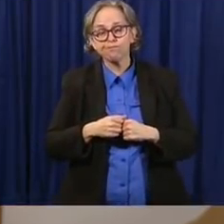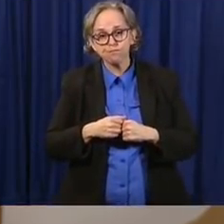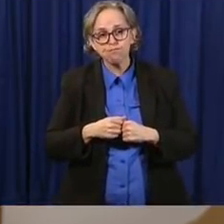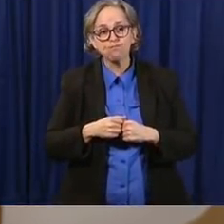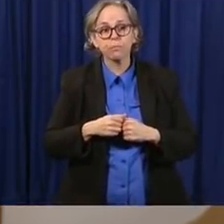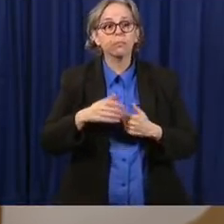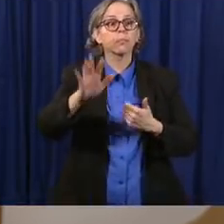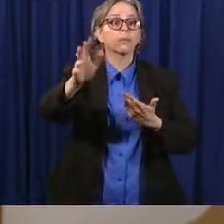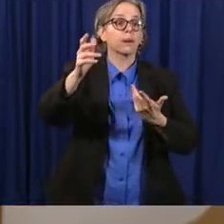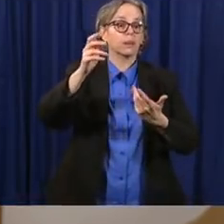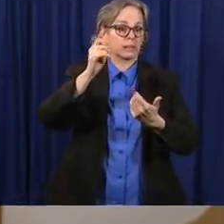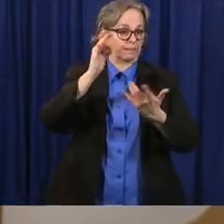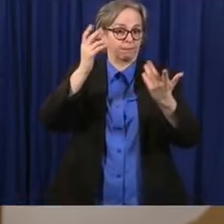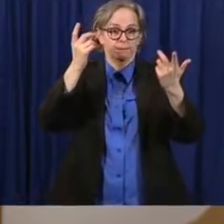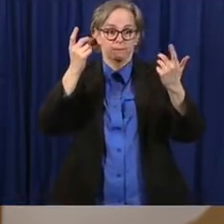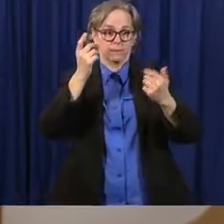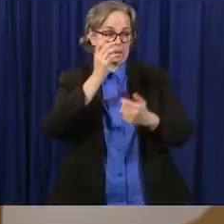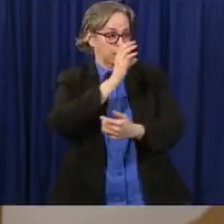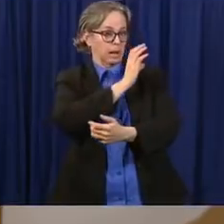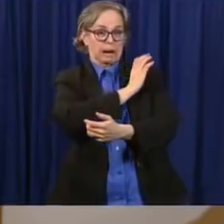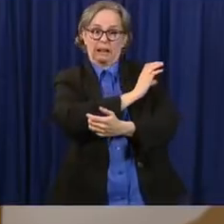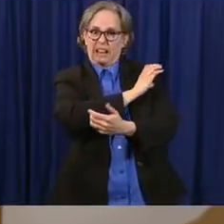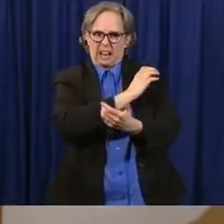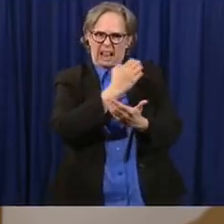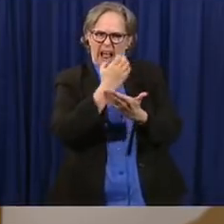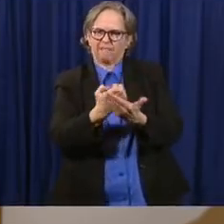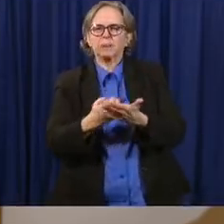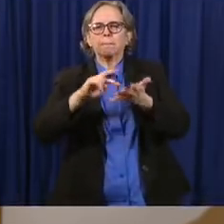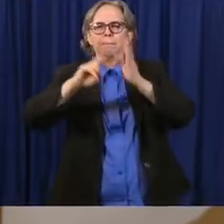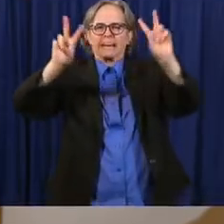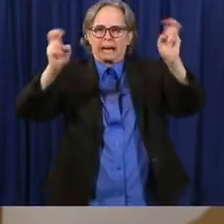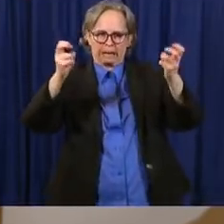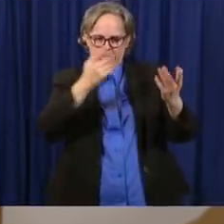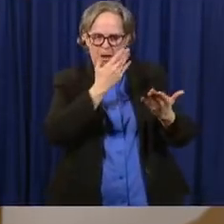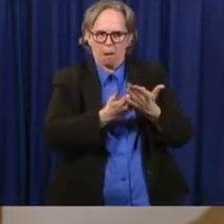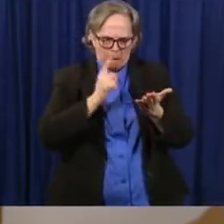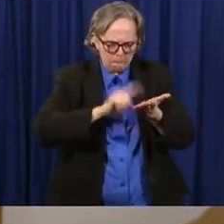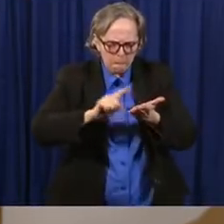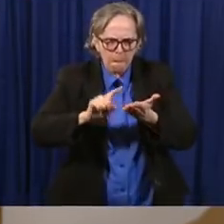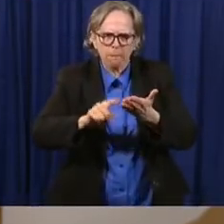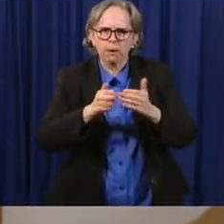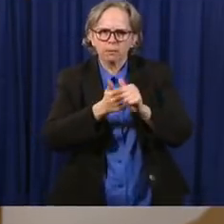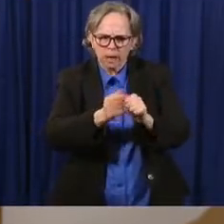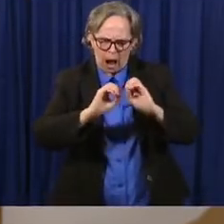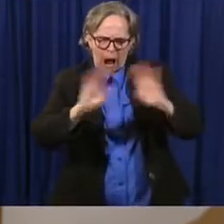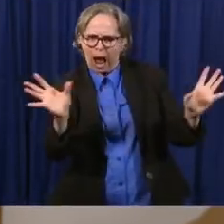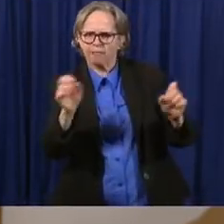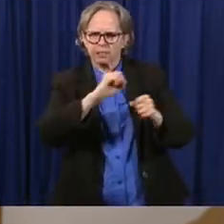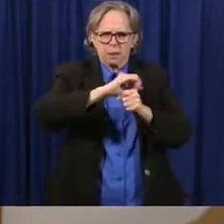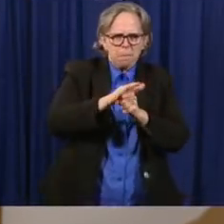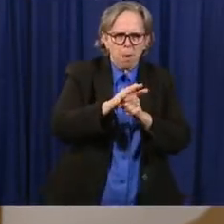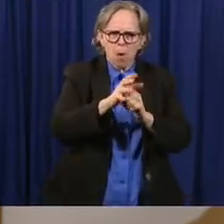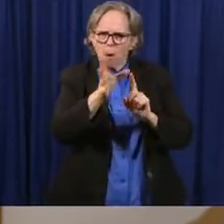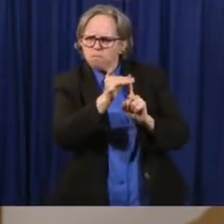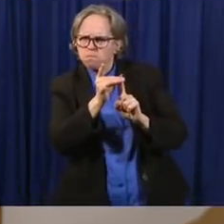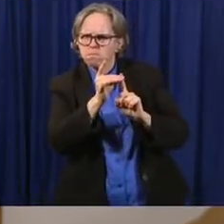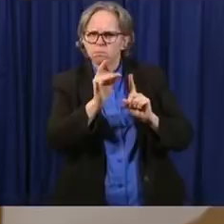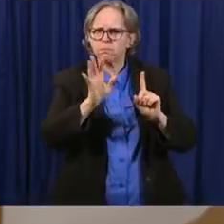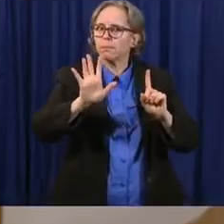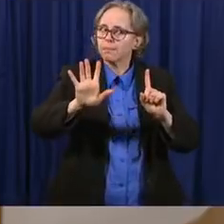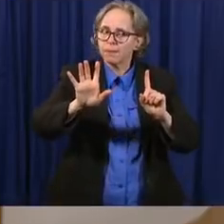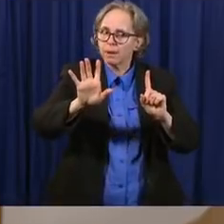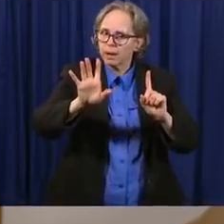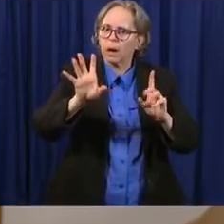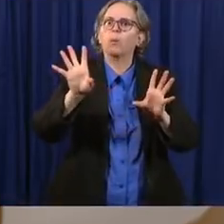clinical evidence and epidemiological evidence of the presence of COVID-19, and when there is